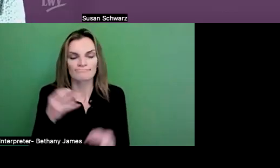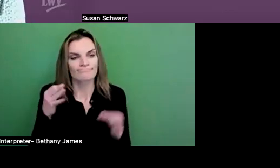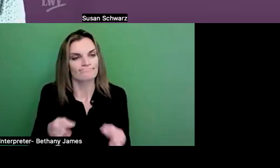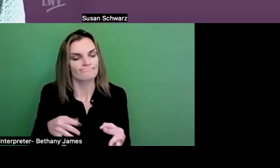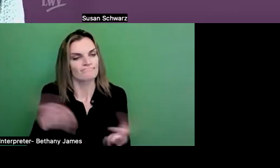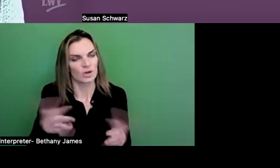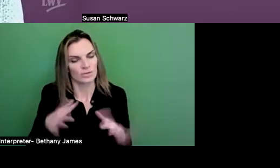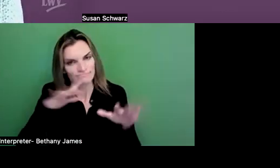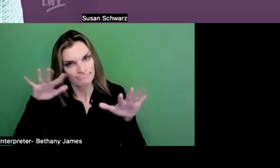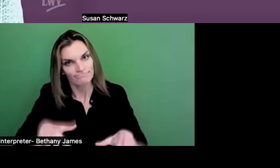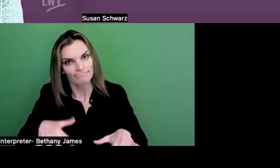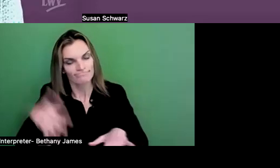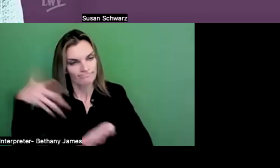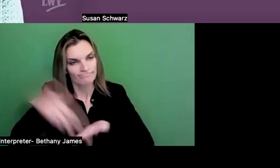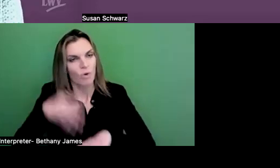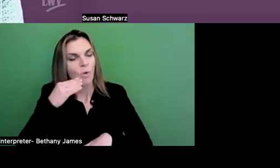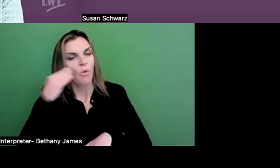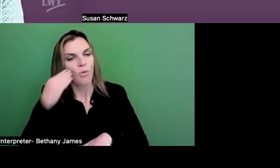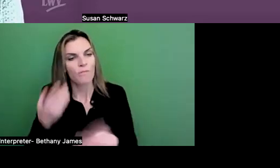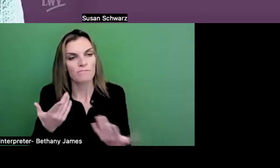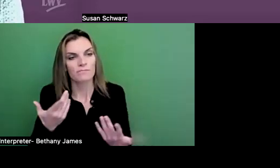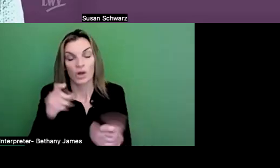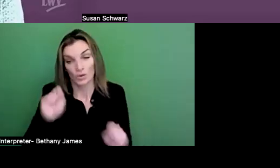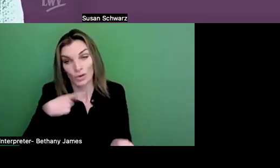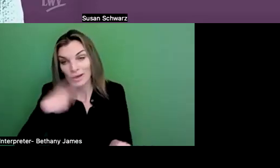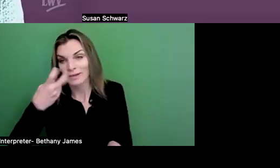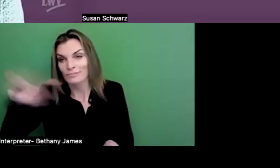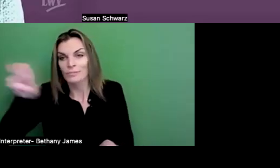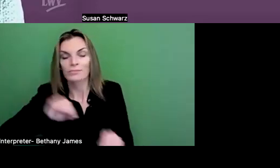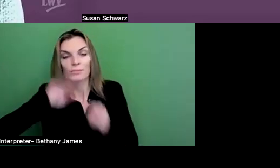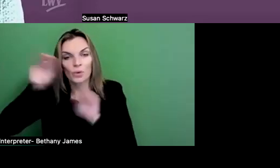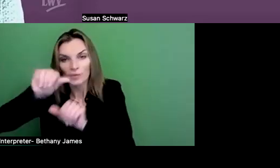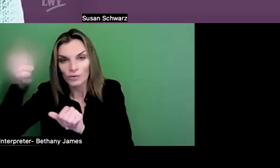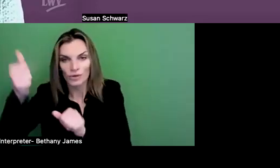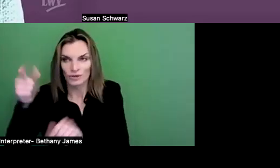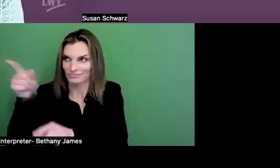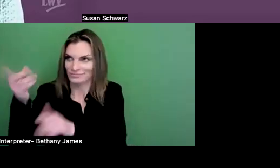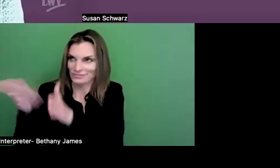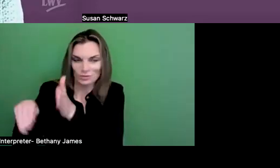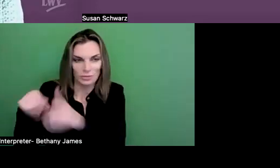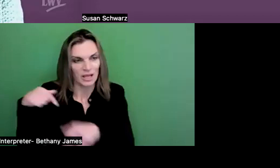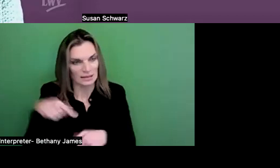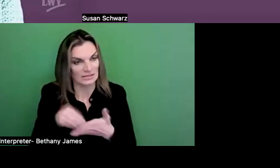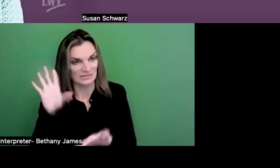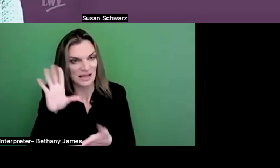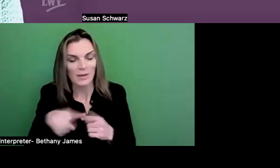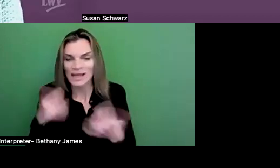permanent home instead of going somewhere more affordable. I think, in the past, we've